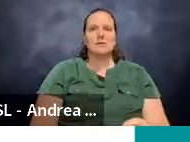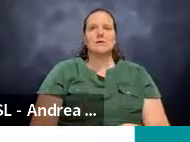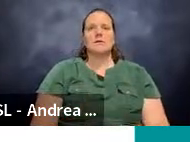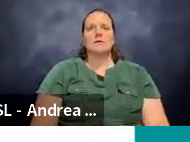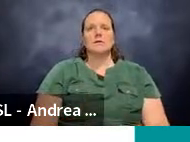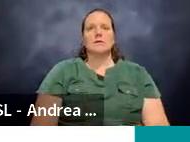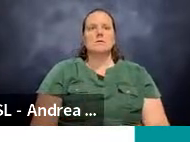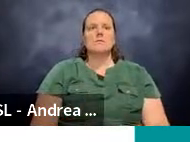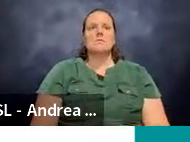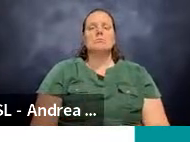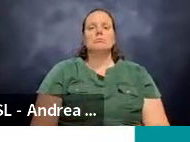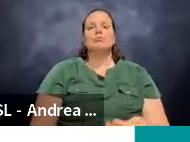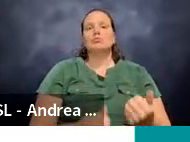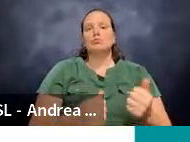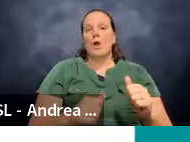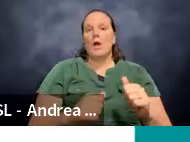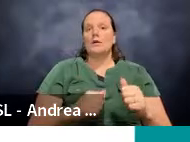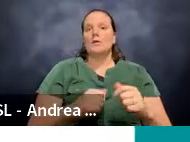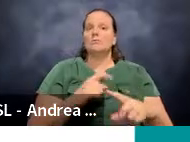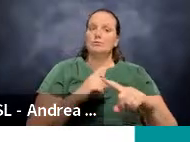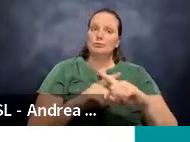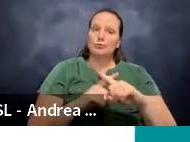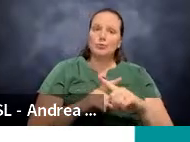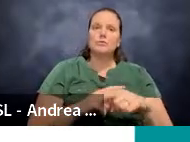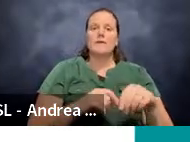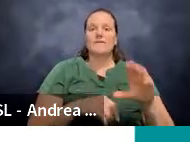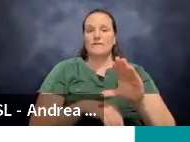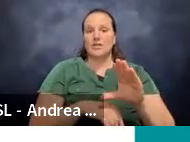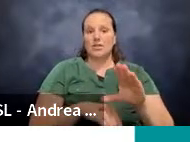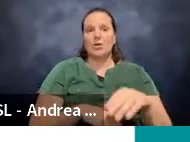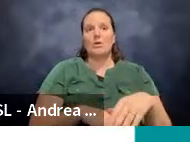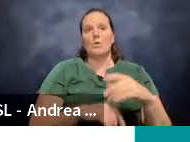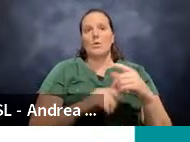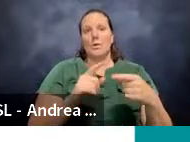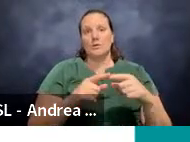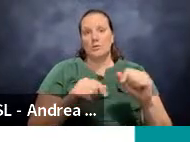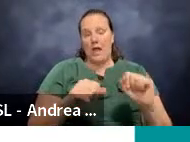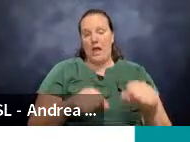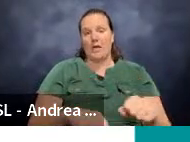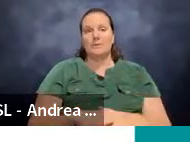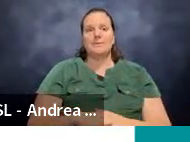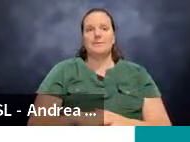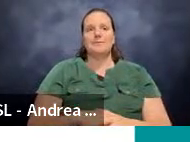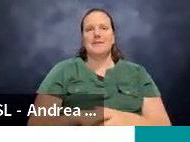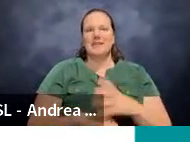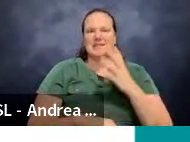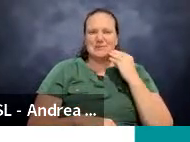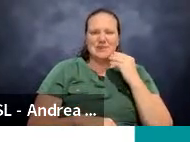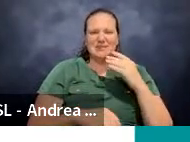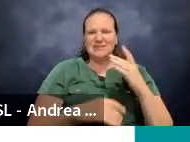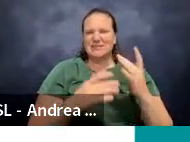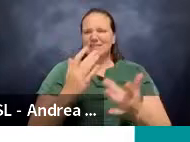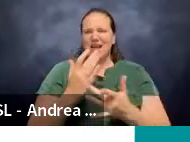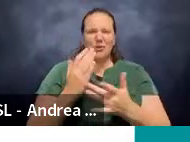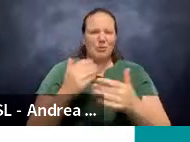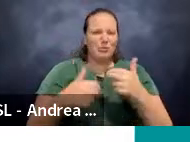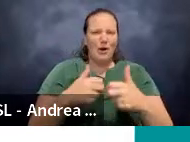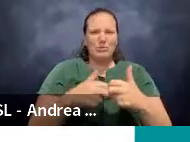able. Please keep your audio on mute when not speaking. If you experience technical difficulties, please contact program staff